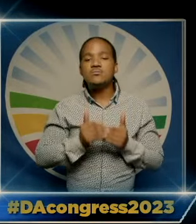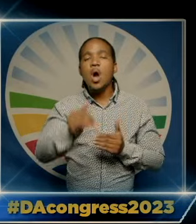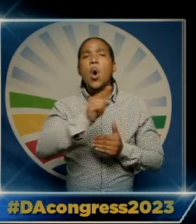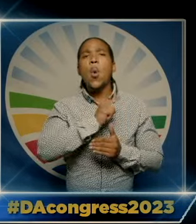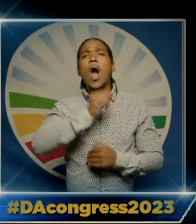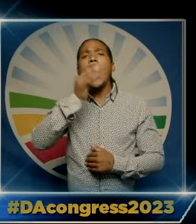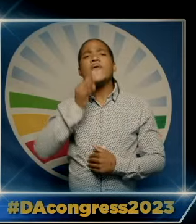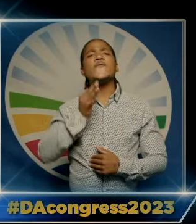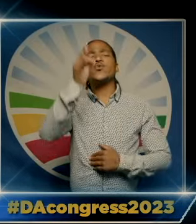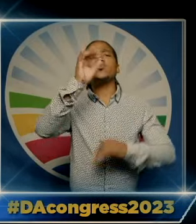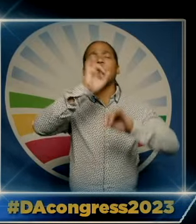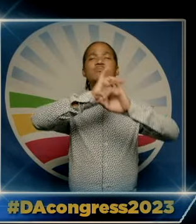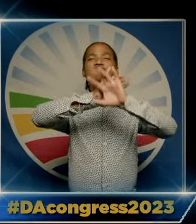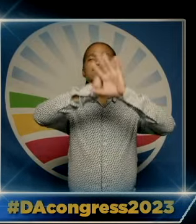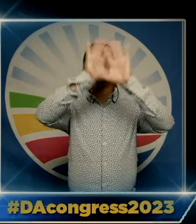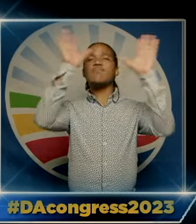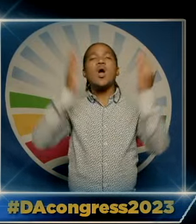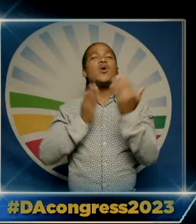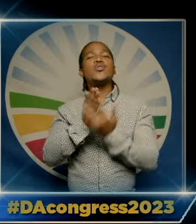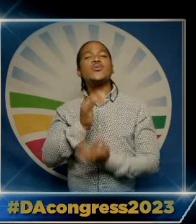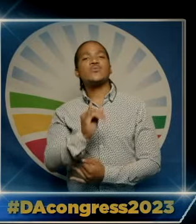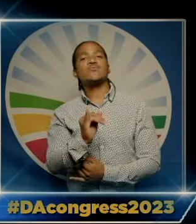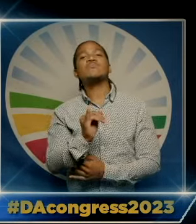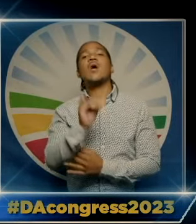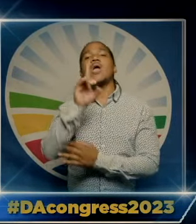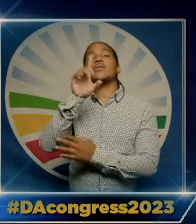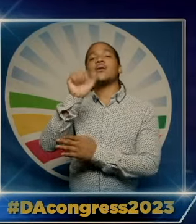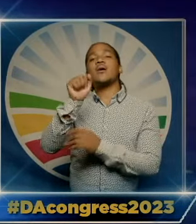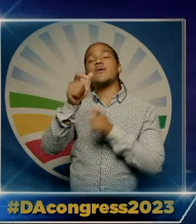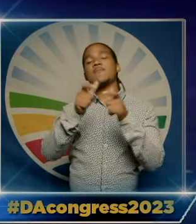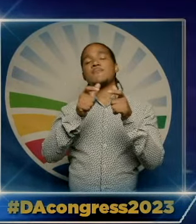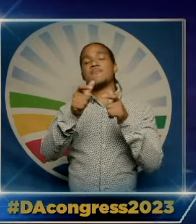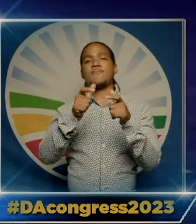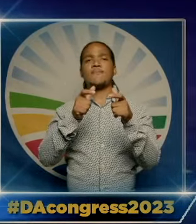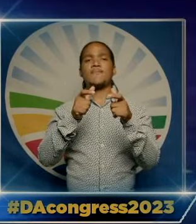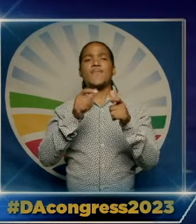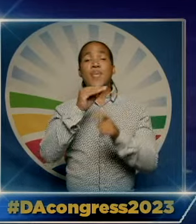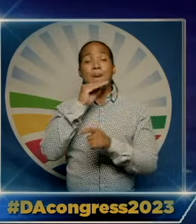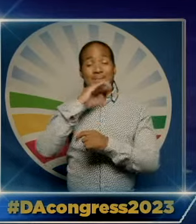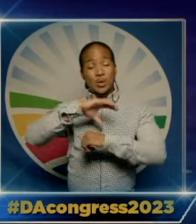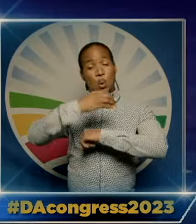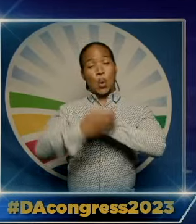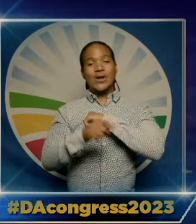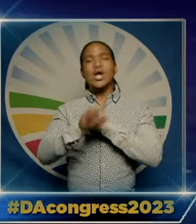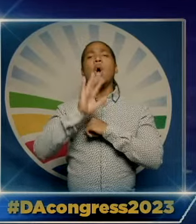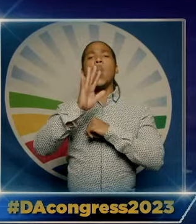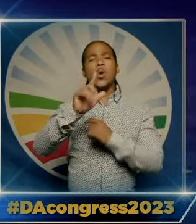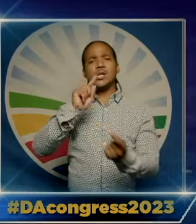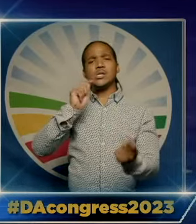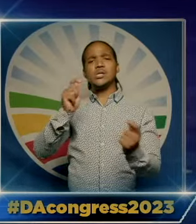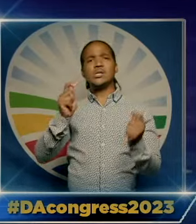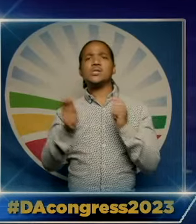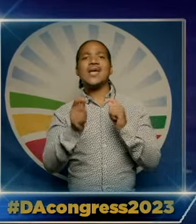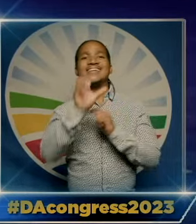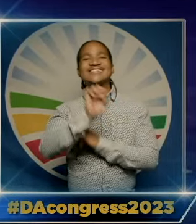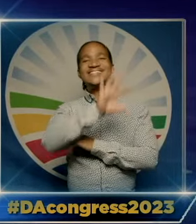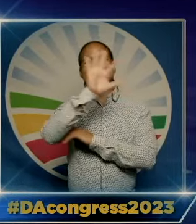bright under the Democratic Alliance. This Congress will shape what South Africa will look like under